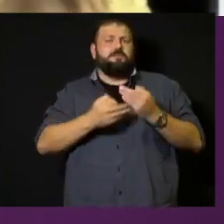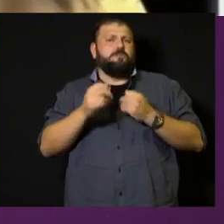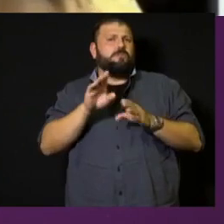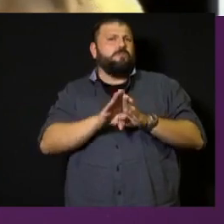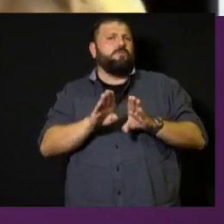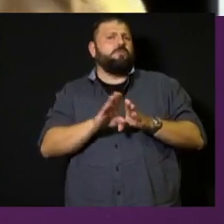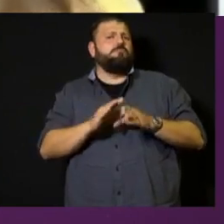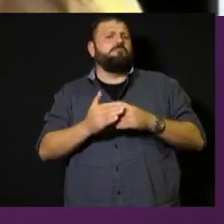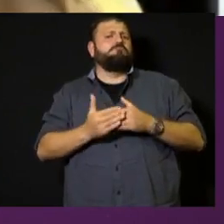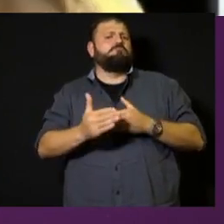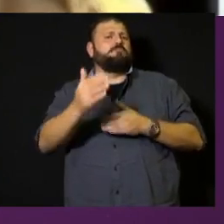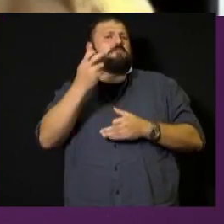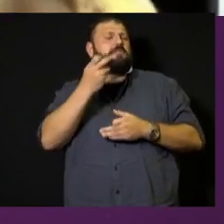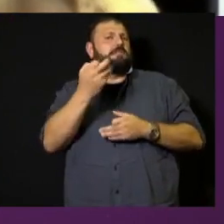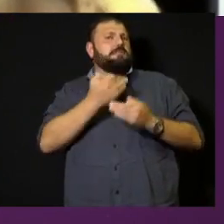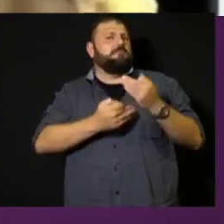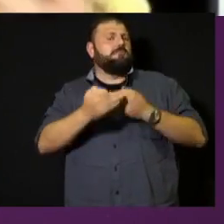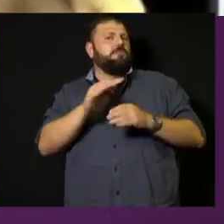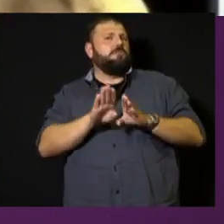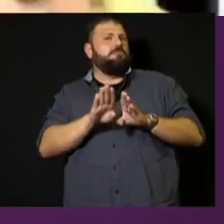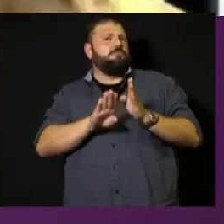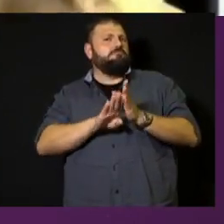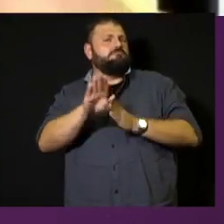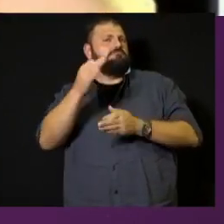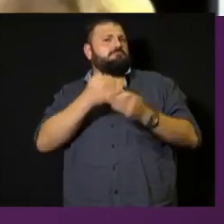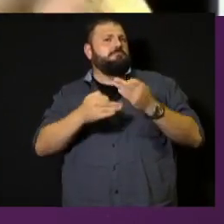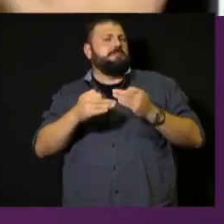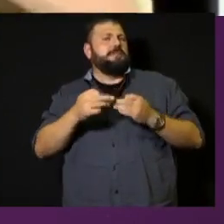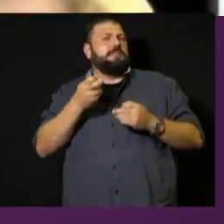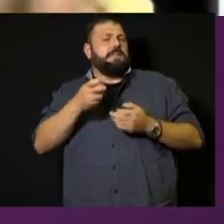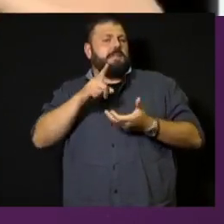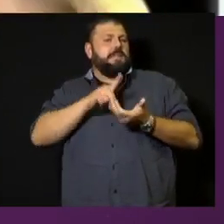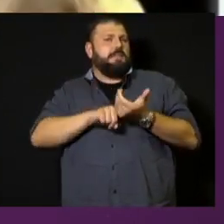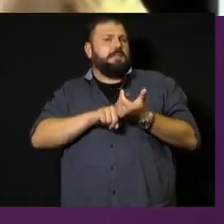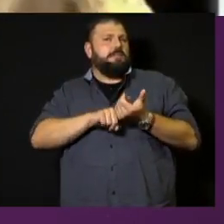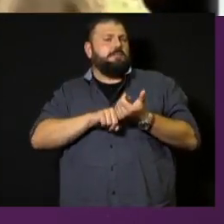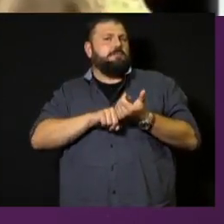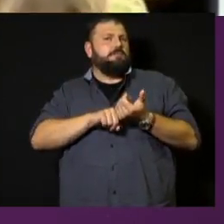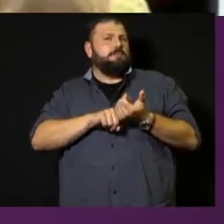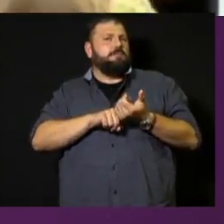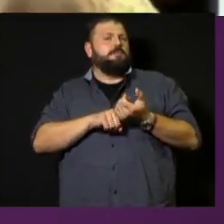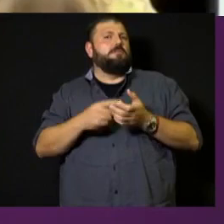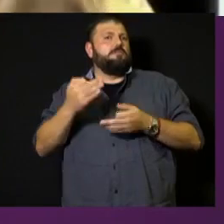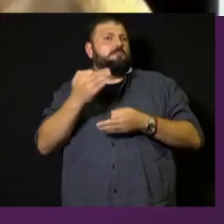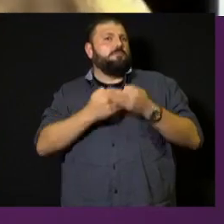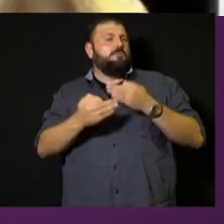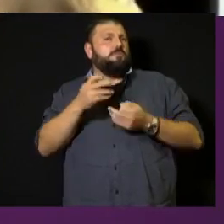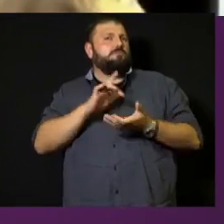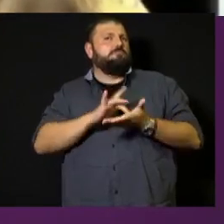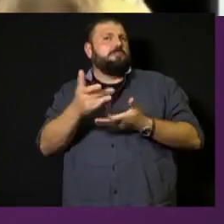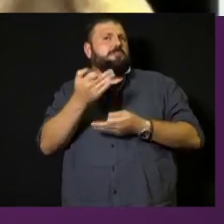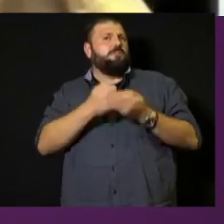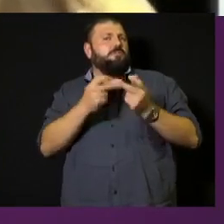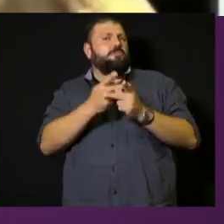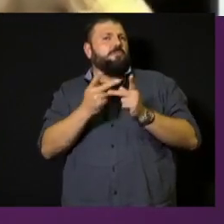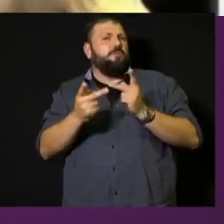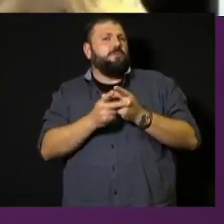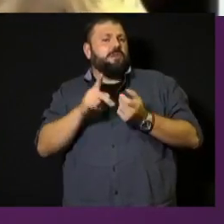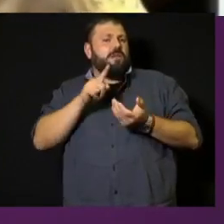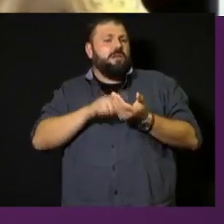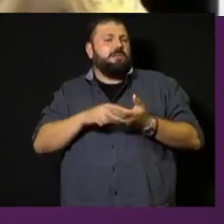we are ahead in the evolution chain in the internal part of our